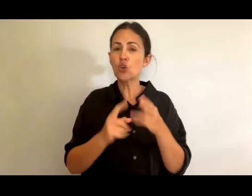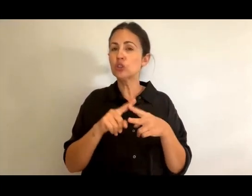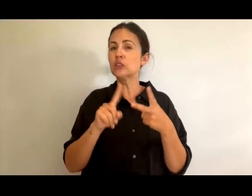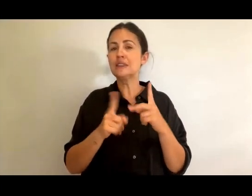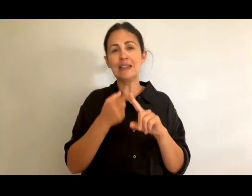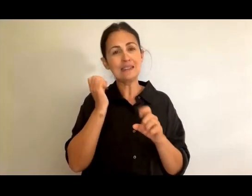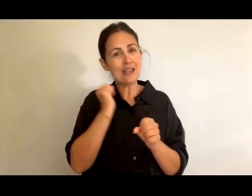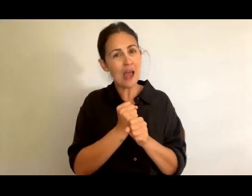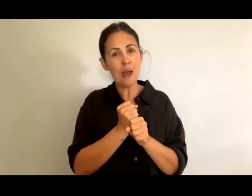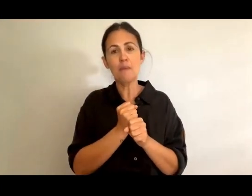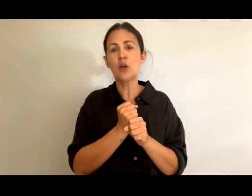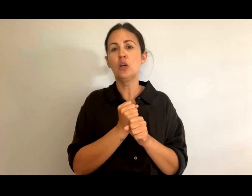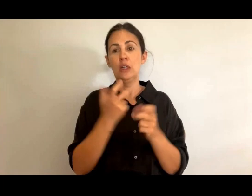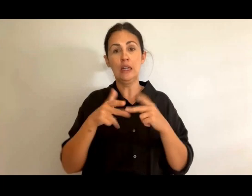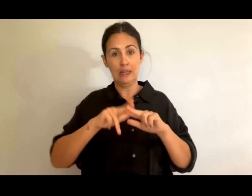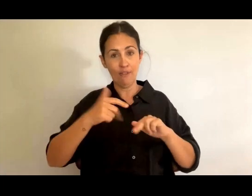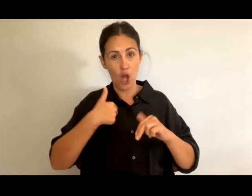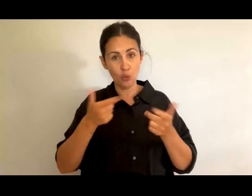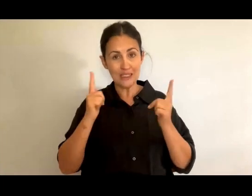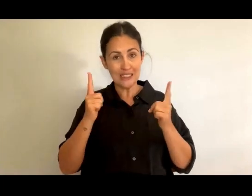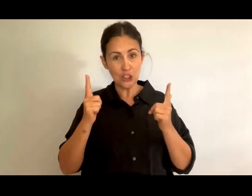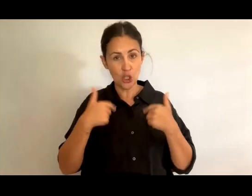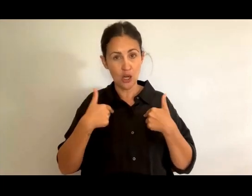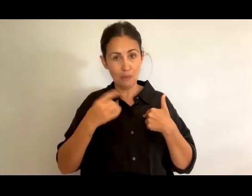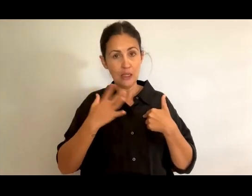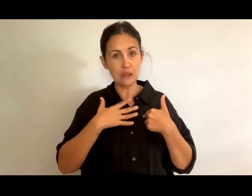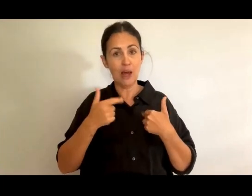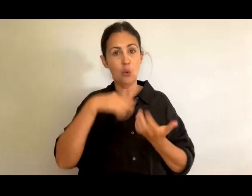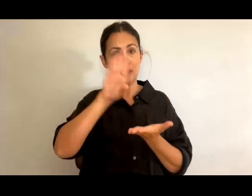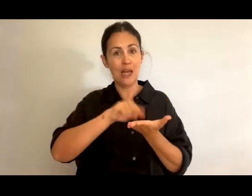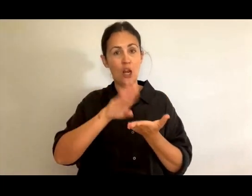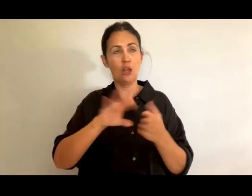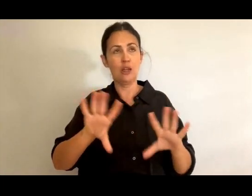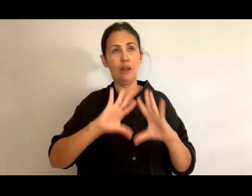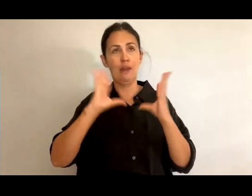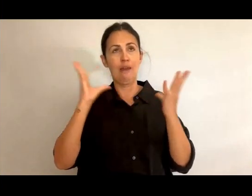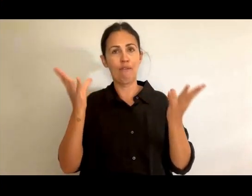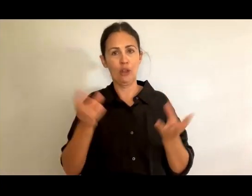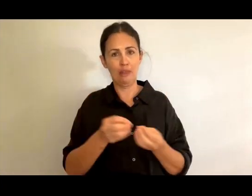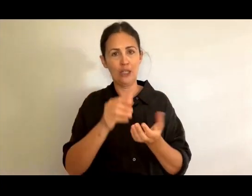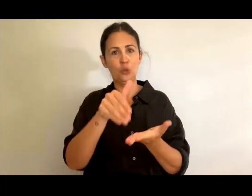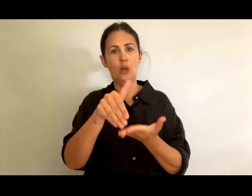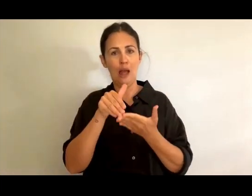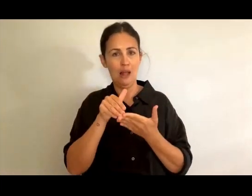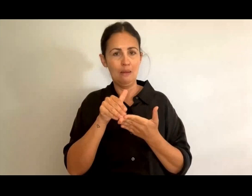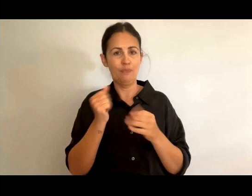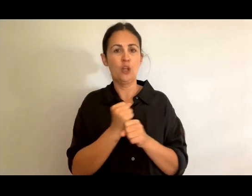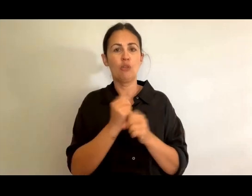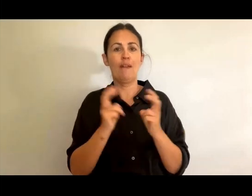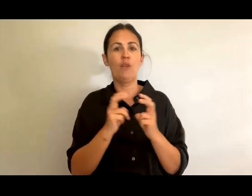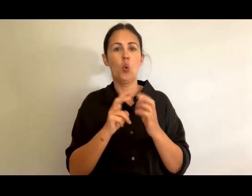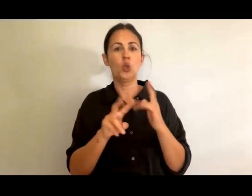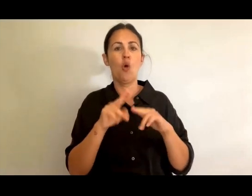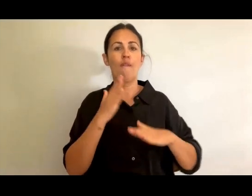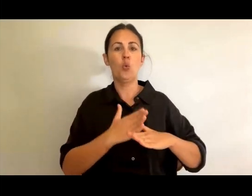I'd be downloading all of them to help and put them into my folder for work. So thank you very much